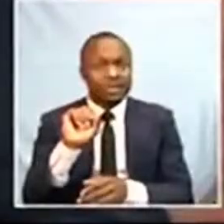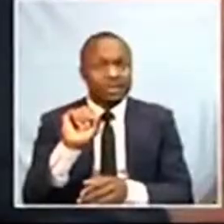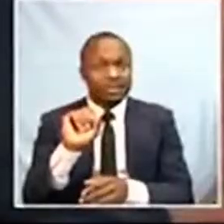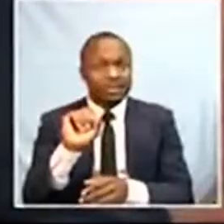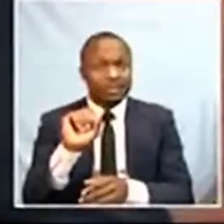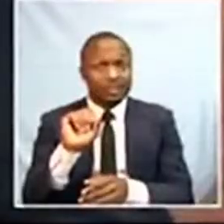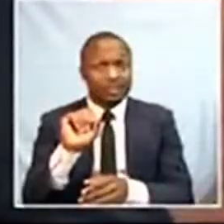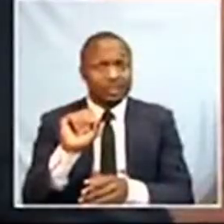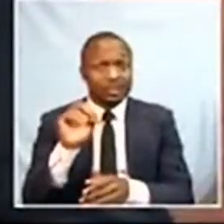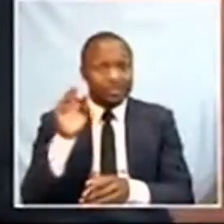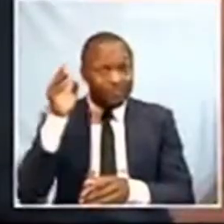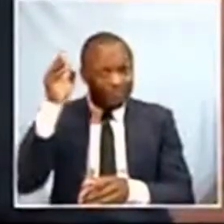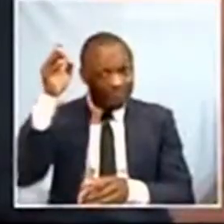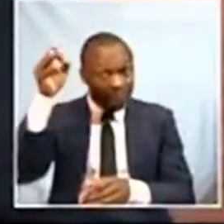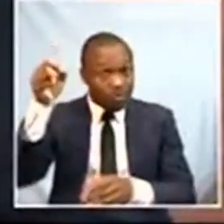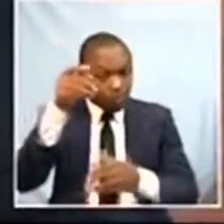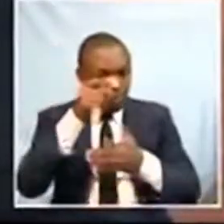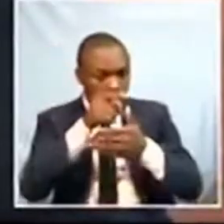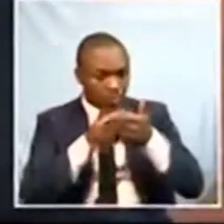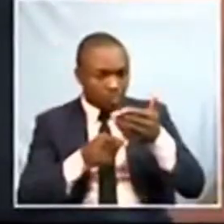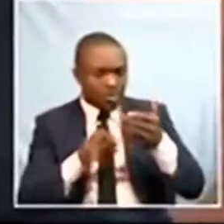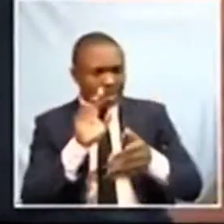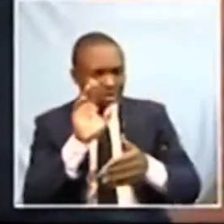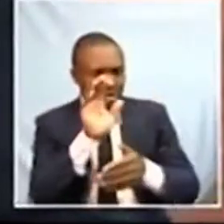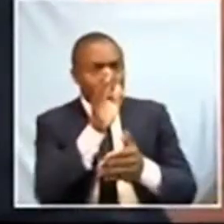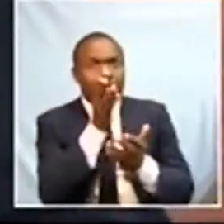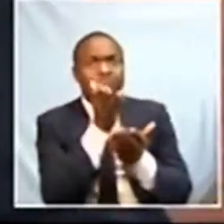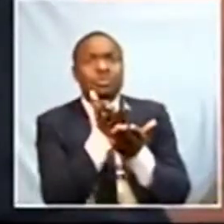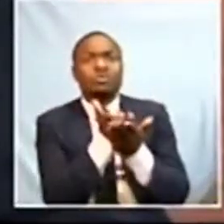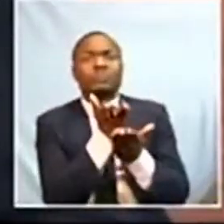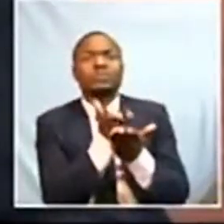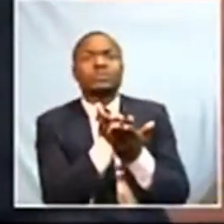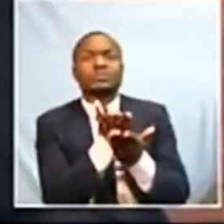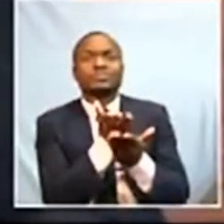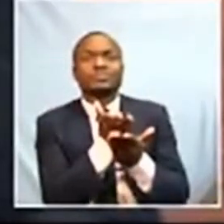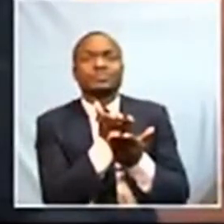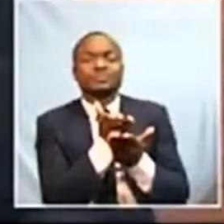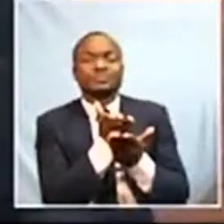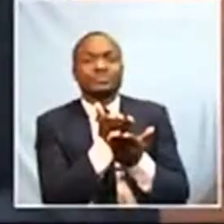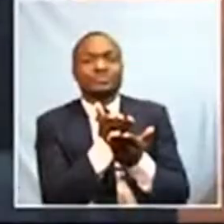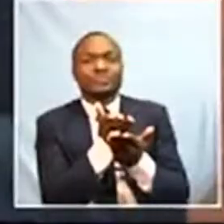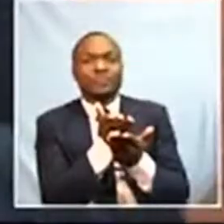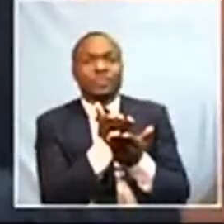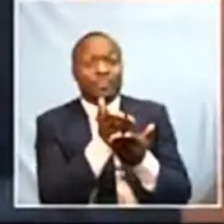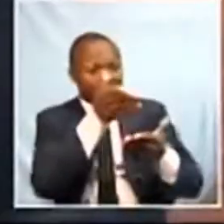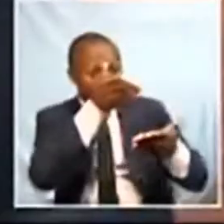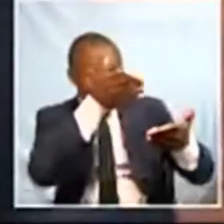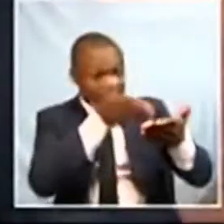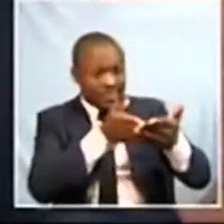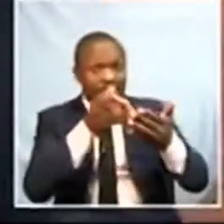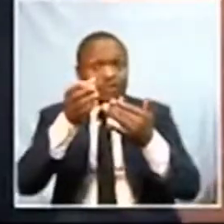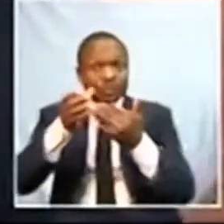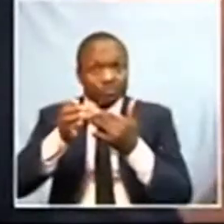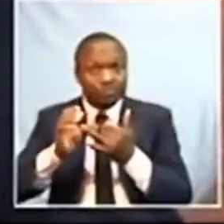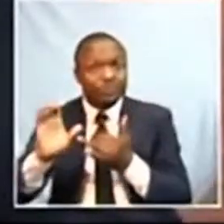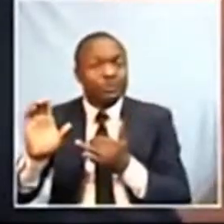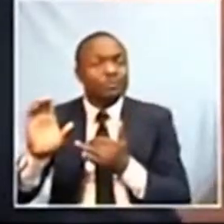going forward, what would be your suggestion concerning this component